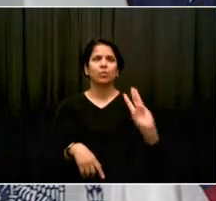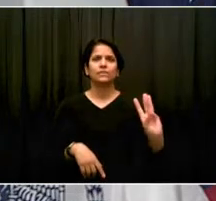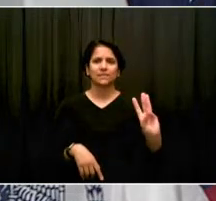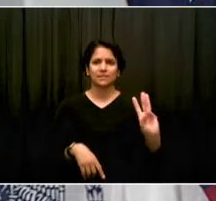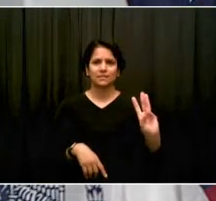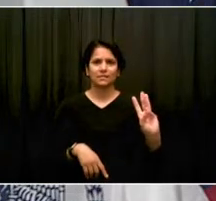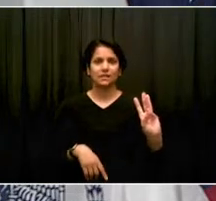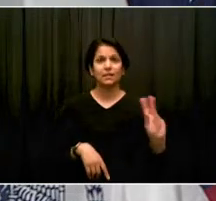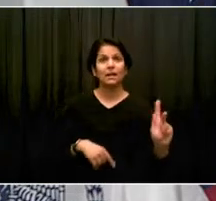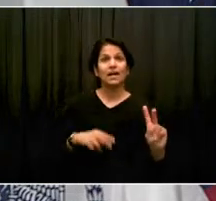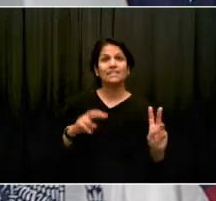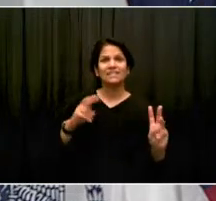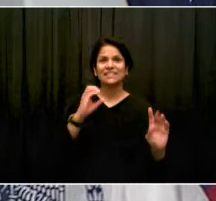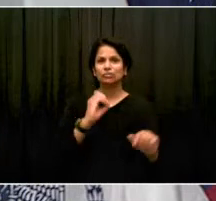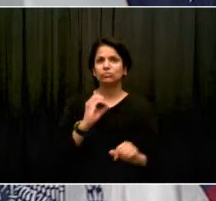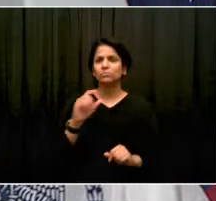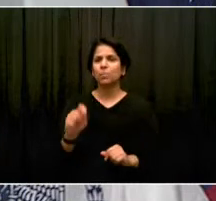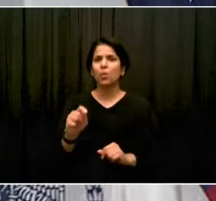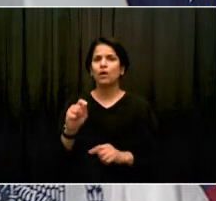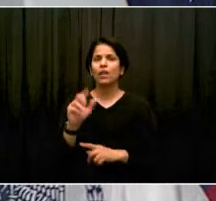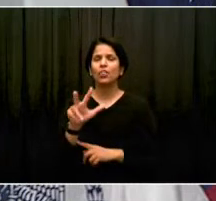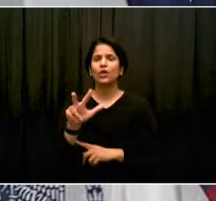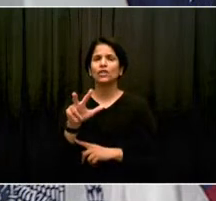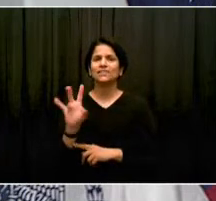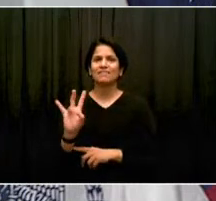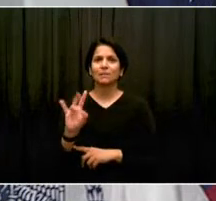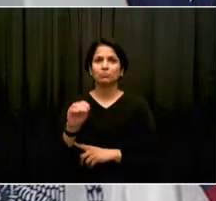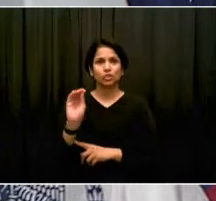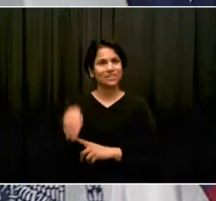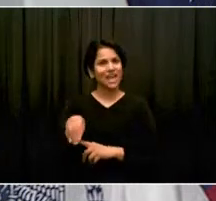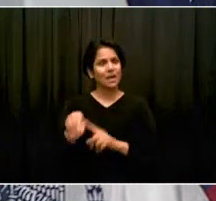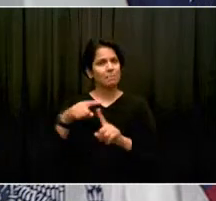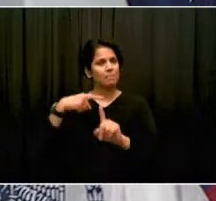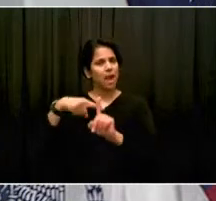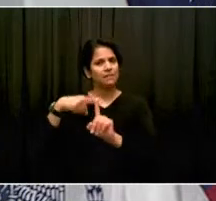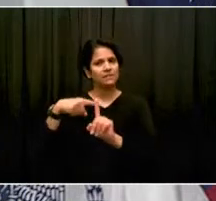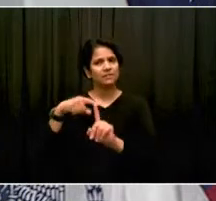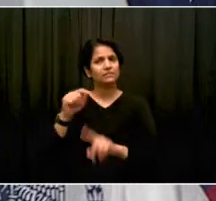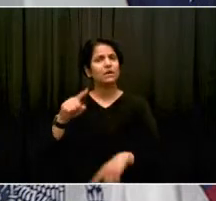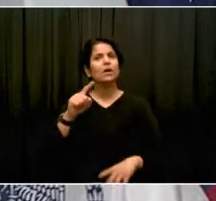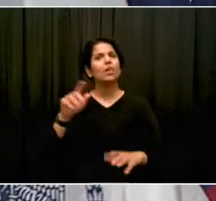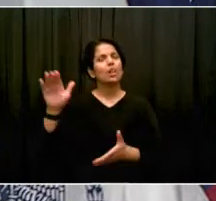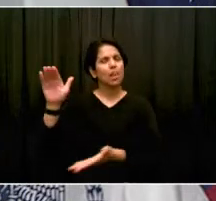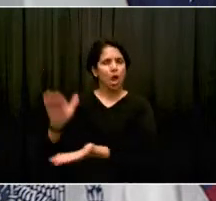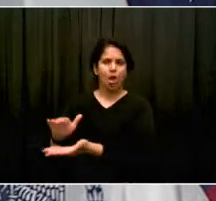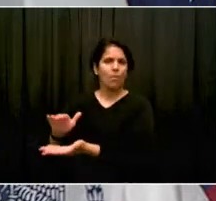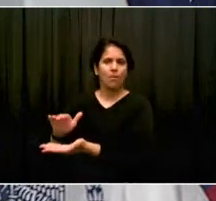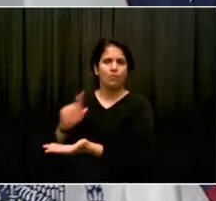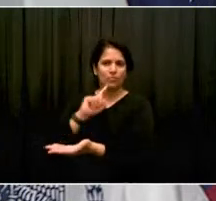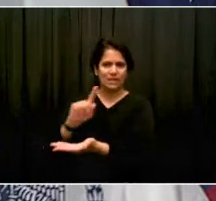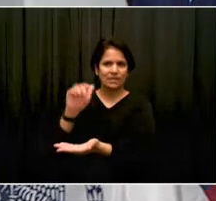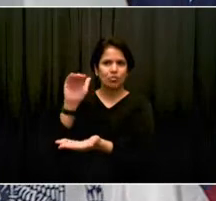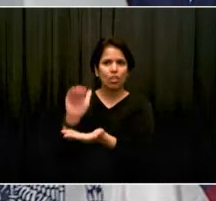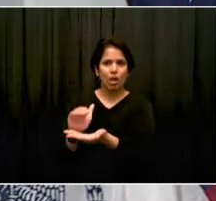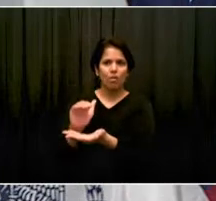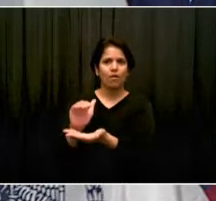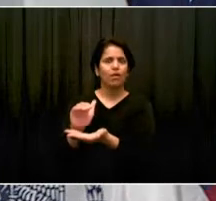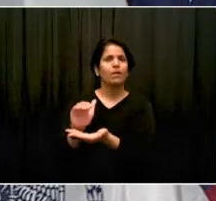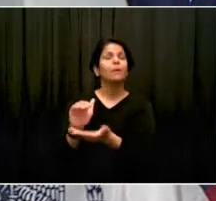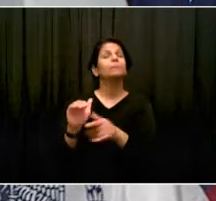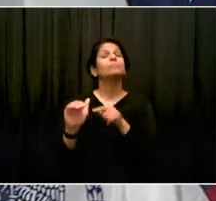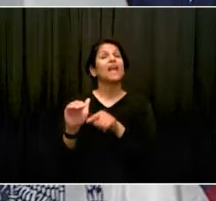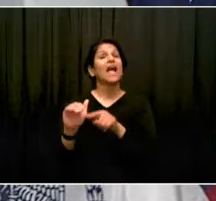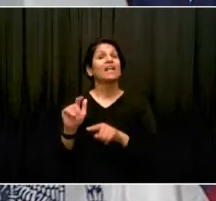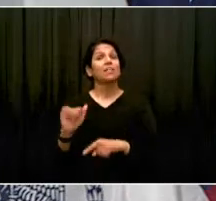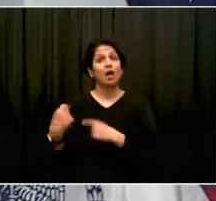been very, very consistent for months that we've been in that kind of range. We put out a lot of information for the system and school